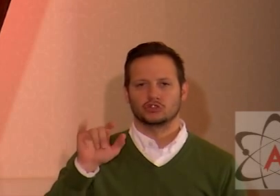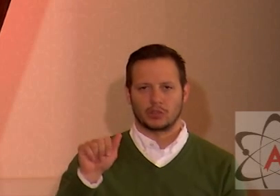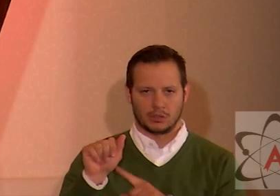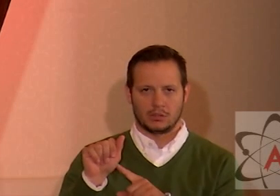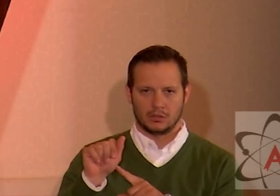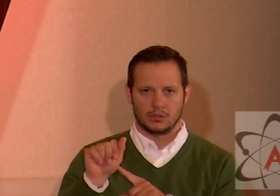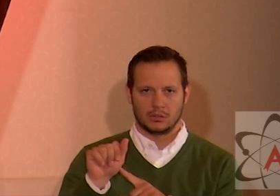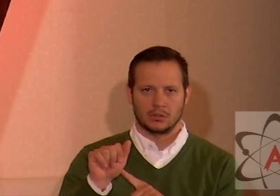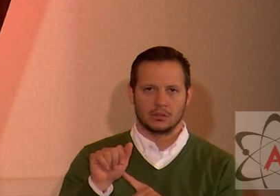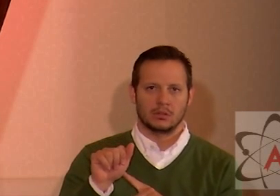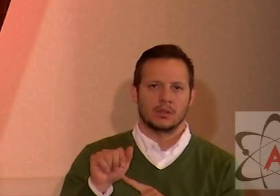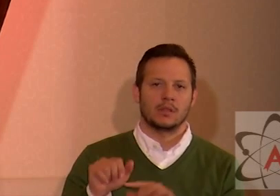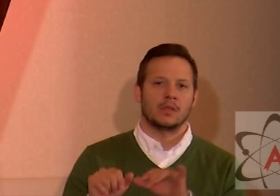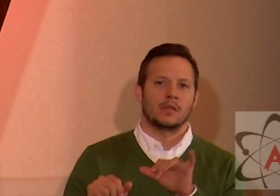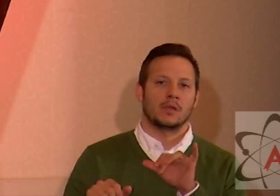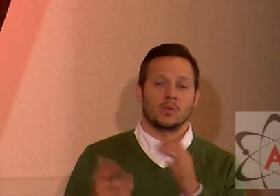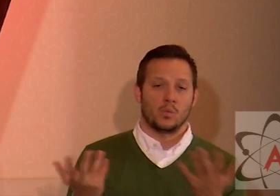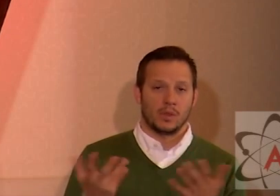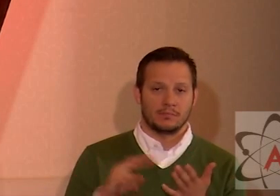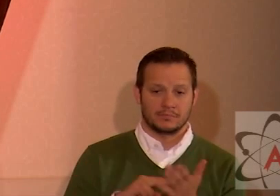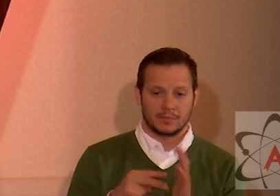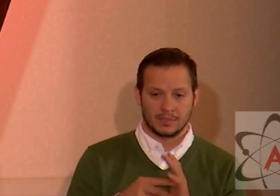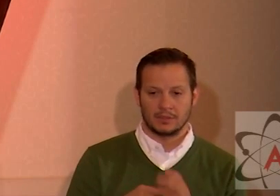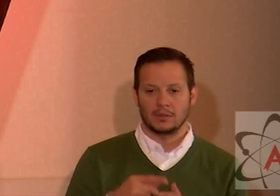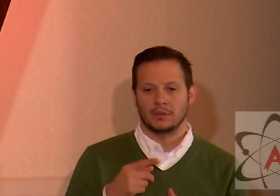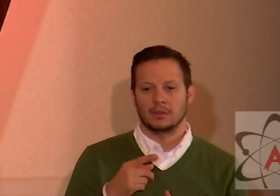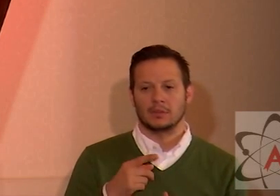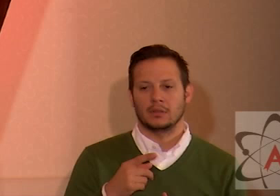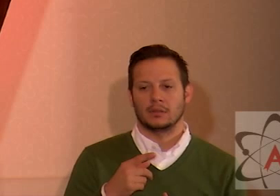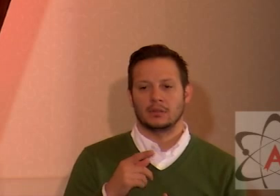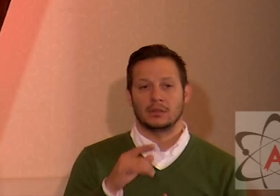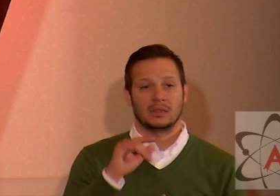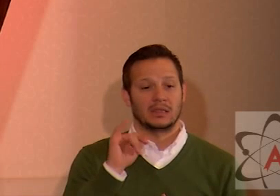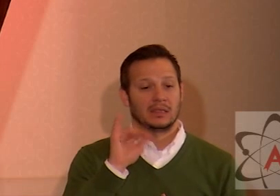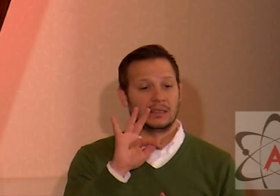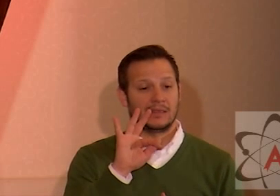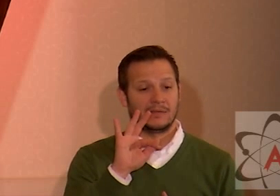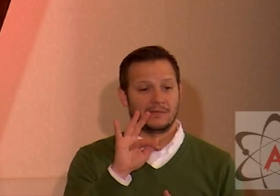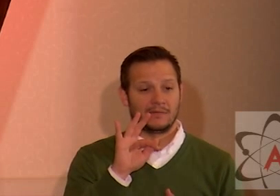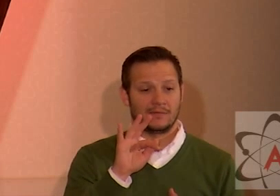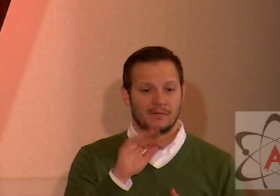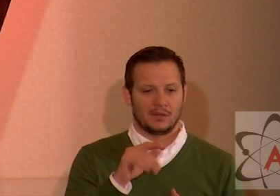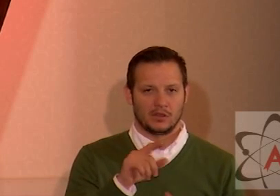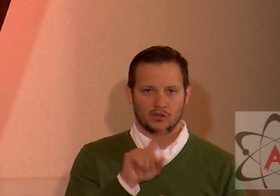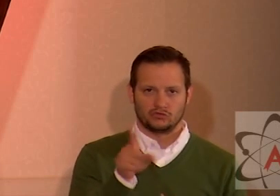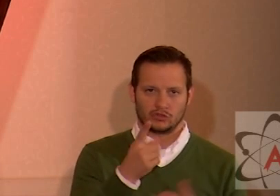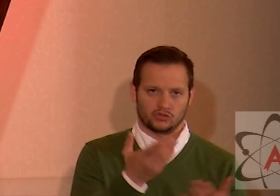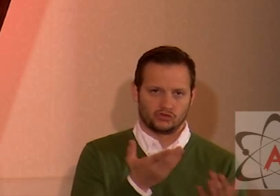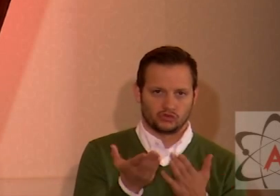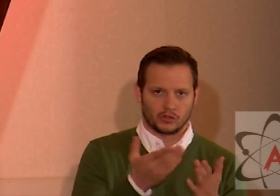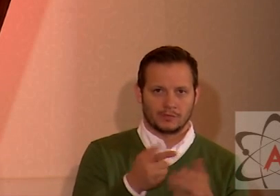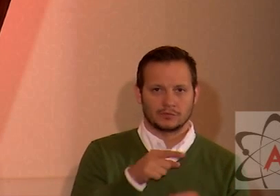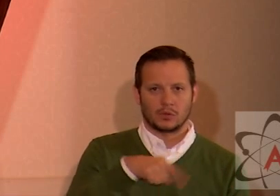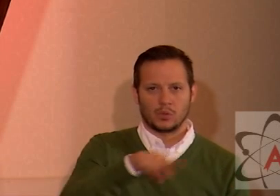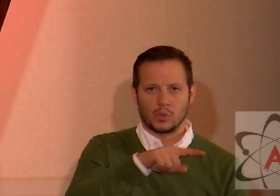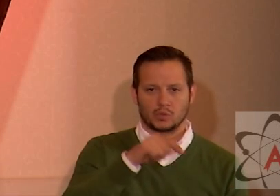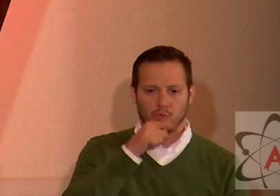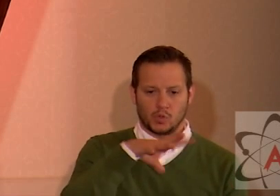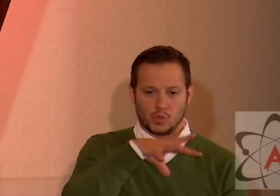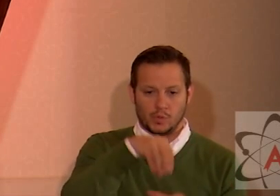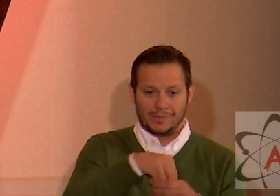what moral inertia is. A belief that so long as it serves the narrow self-interests of everybody inside